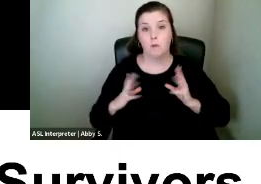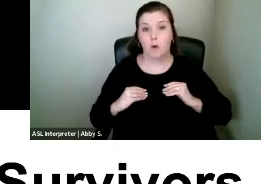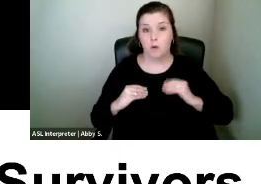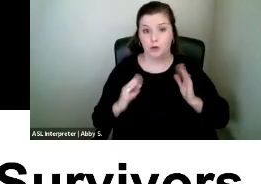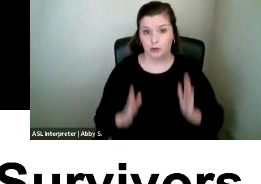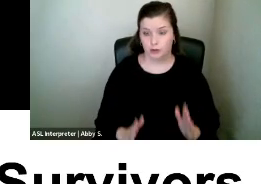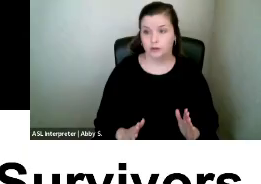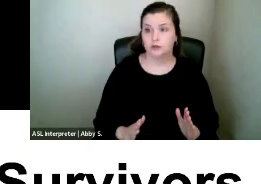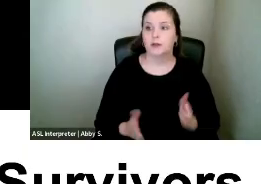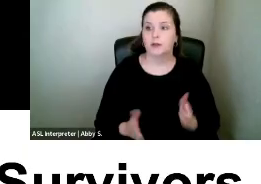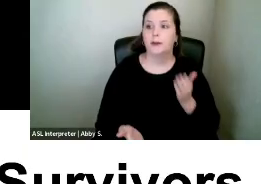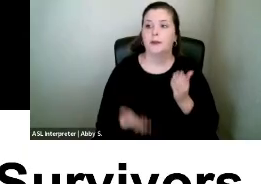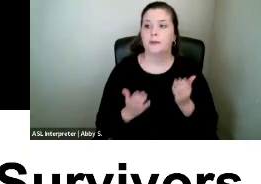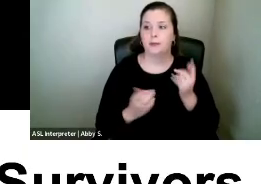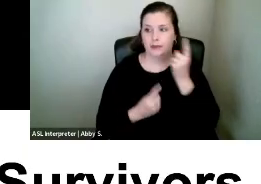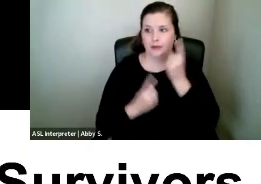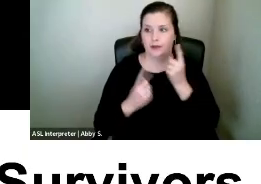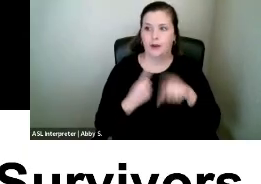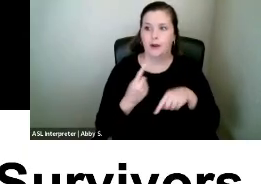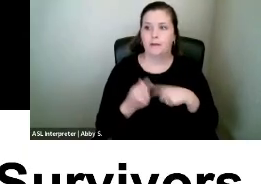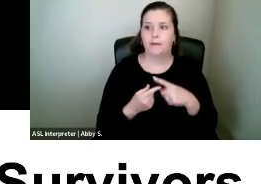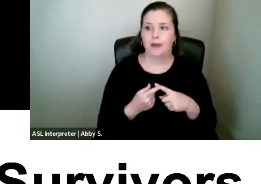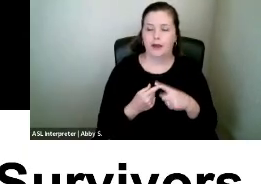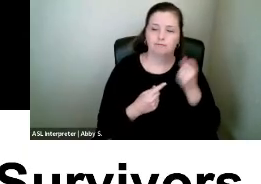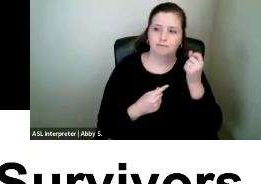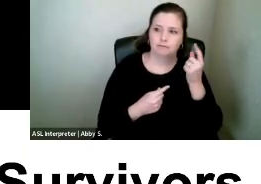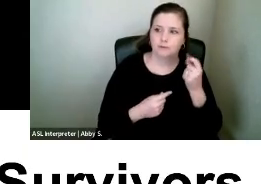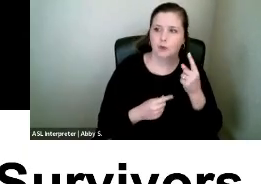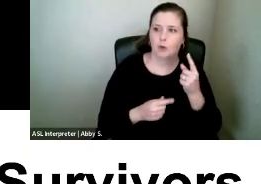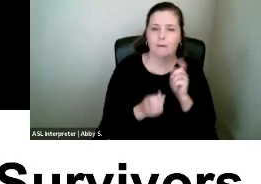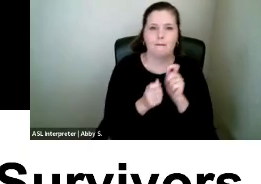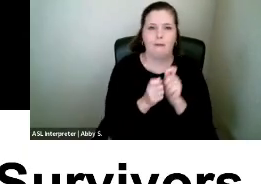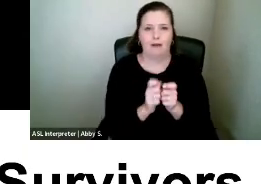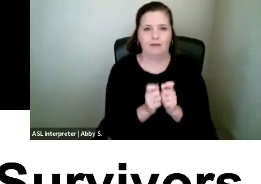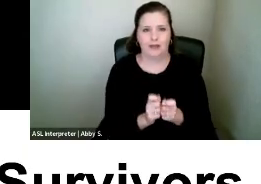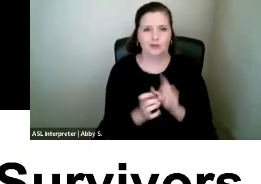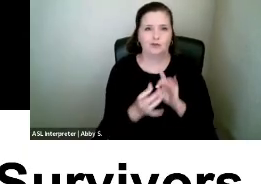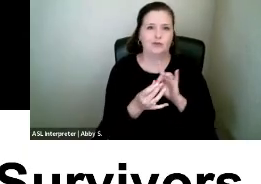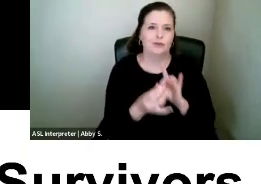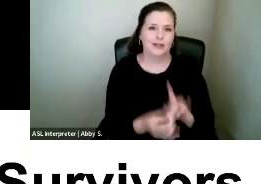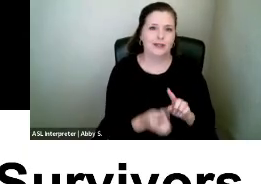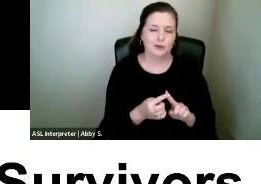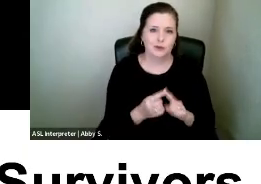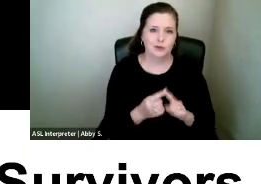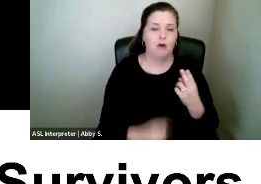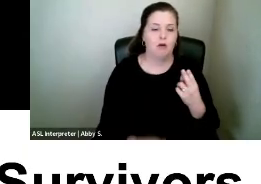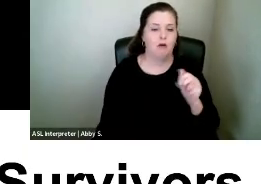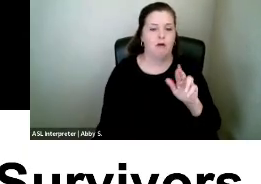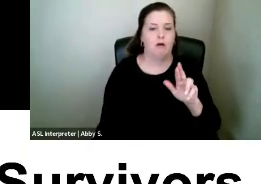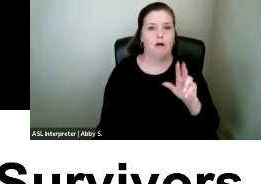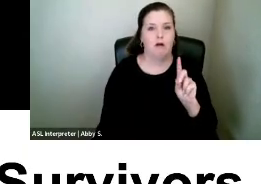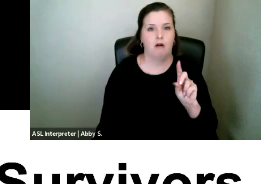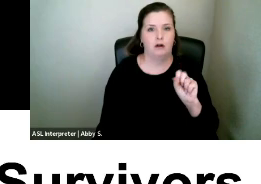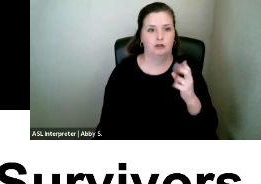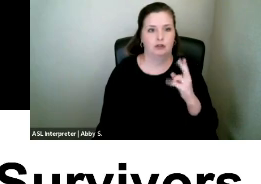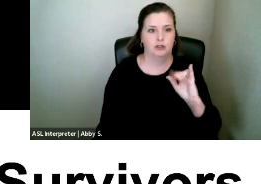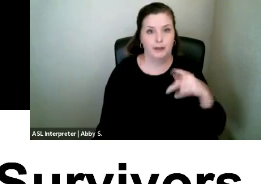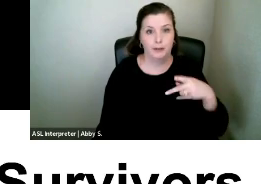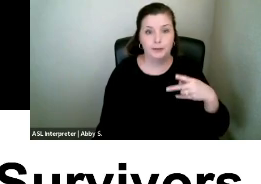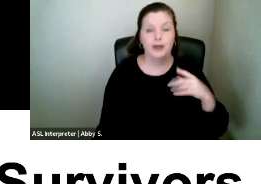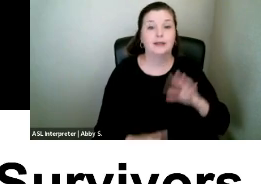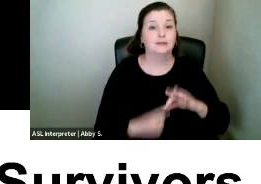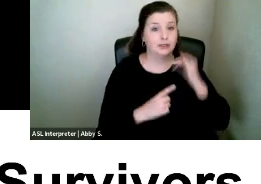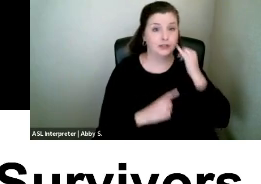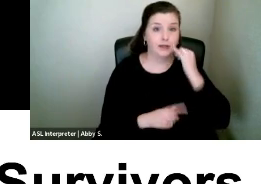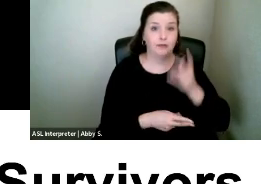for forbearances or modifications due to hardship, especially if your loan is backed by a